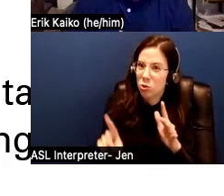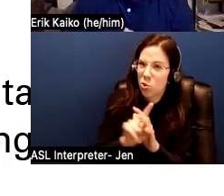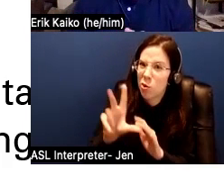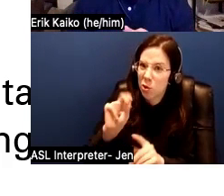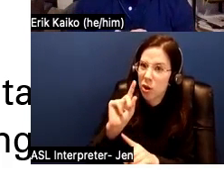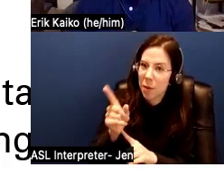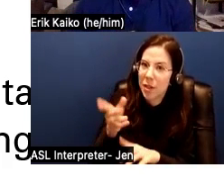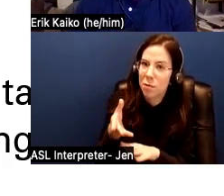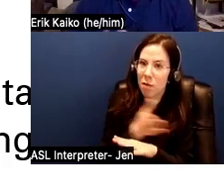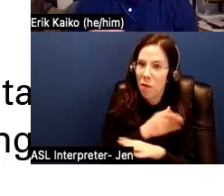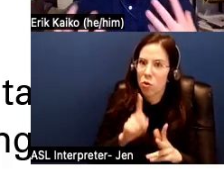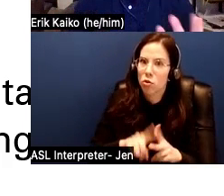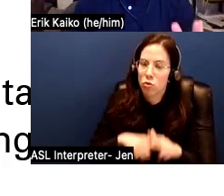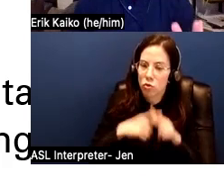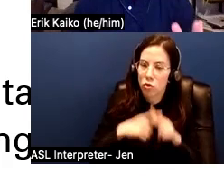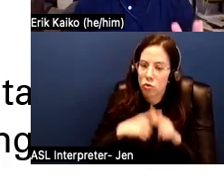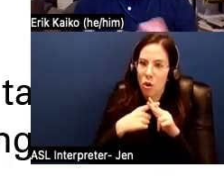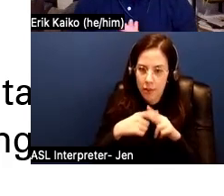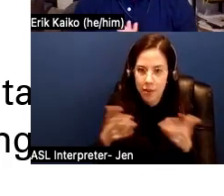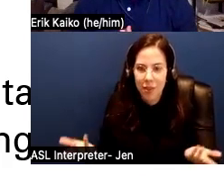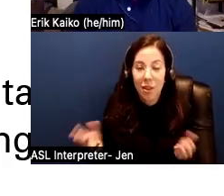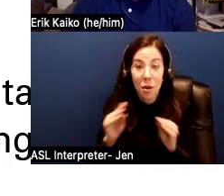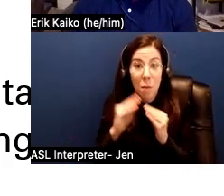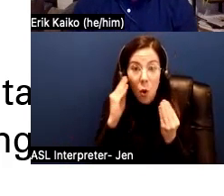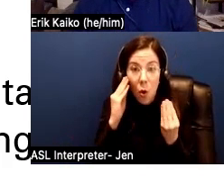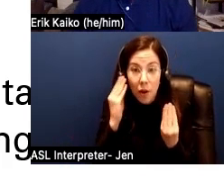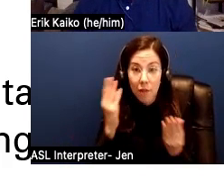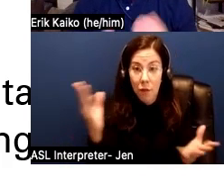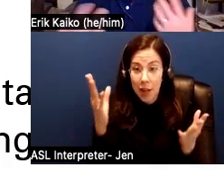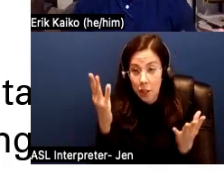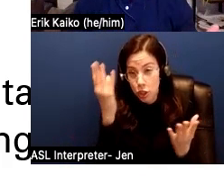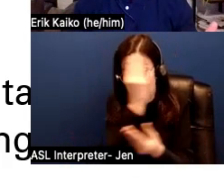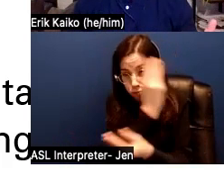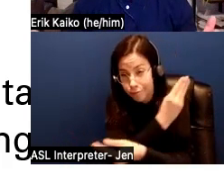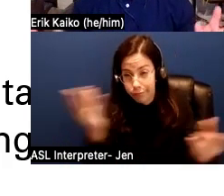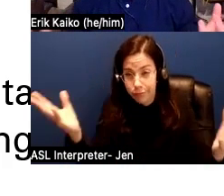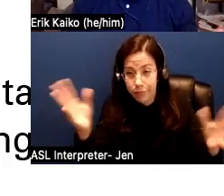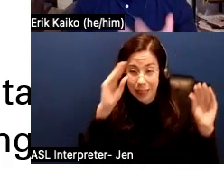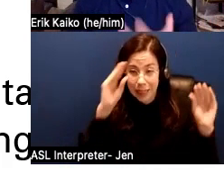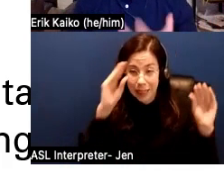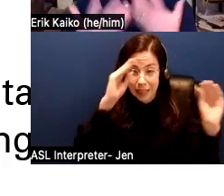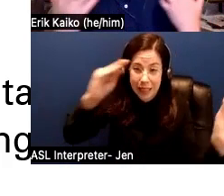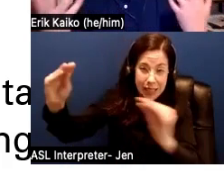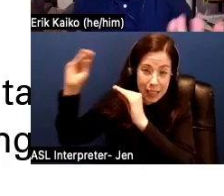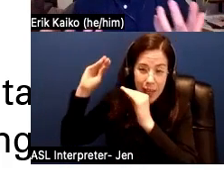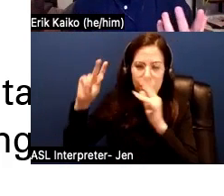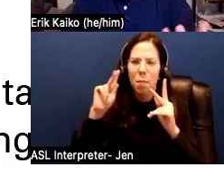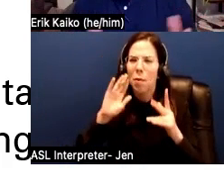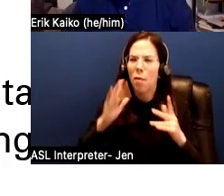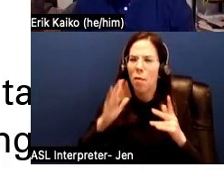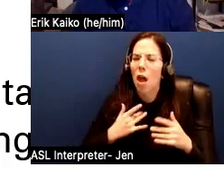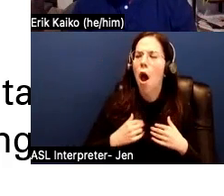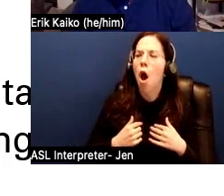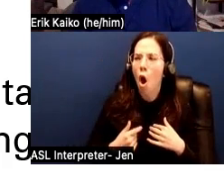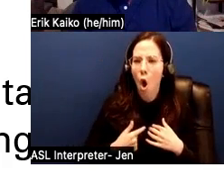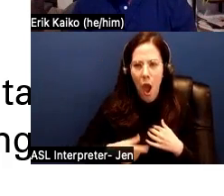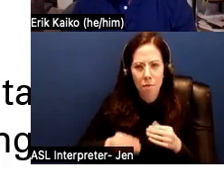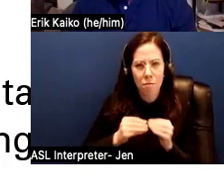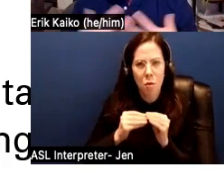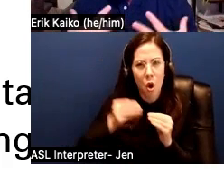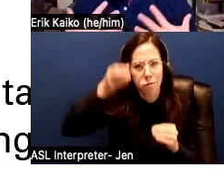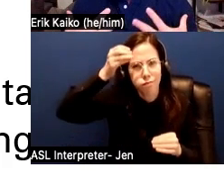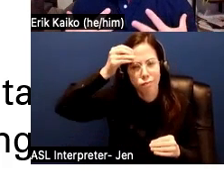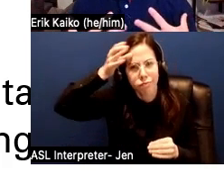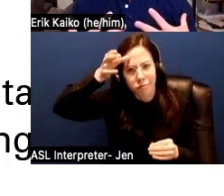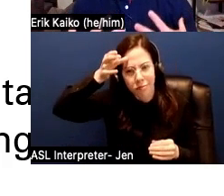curtain or something like that. The more information we can give people, we can make them feel smart or part of the experience and increase